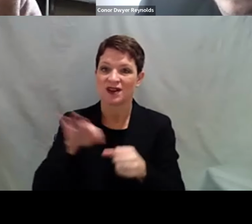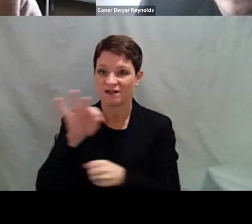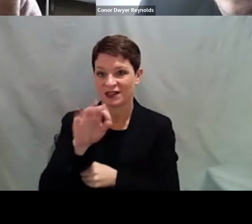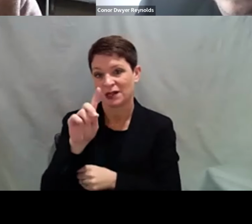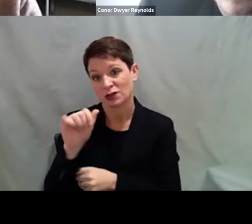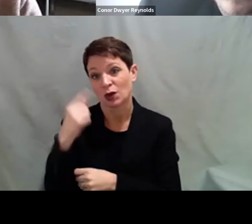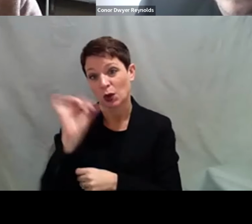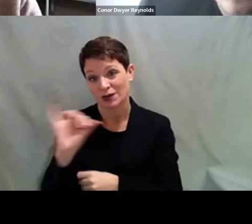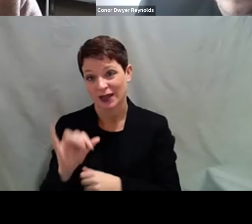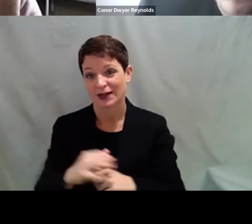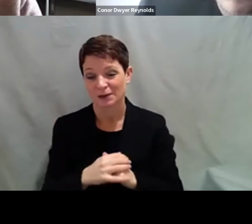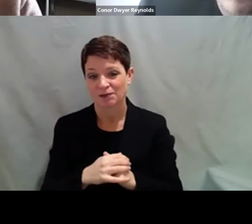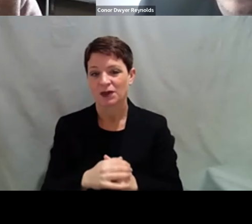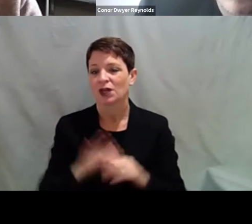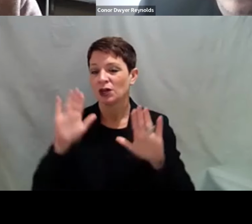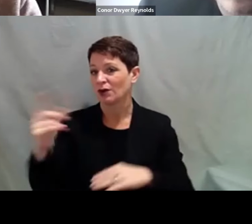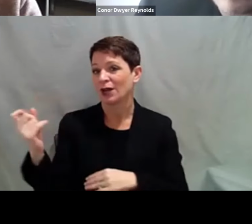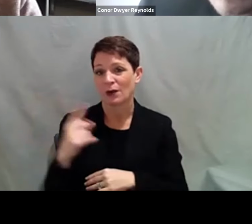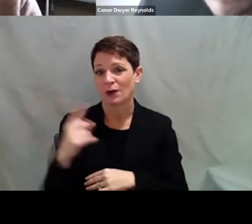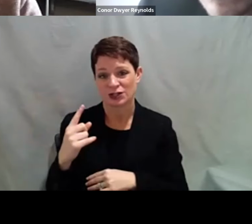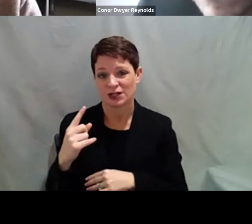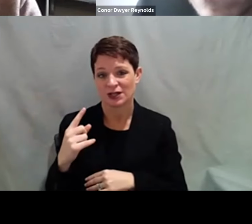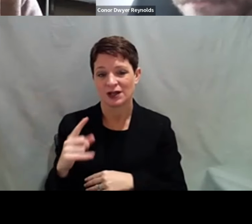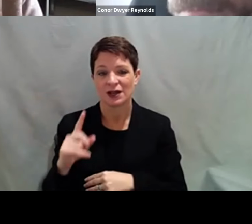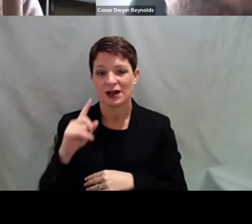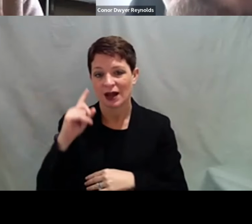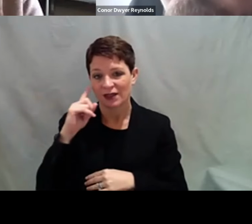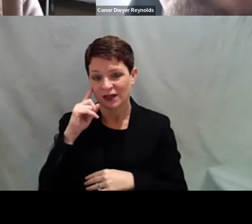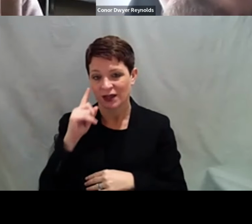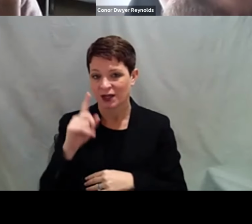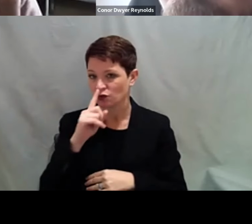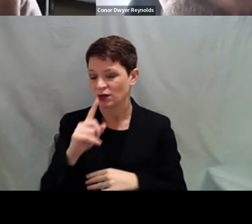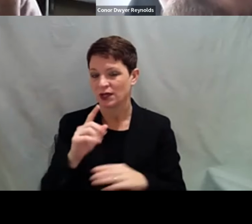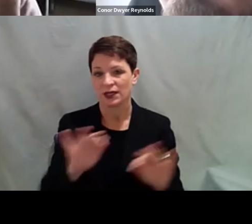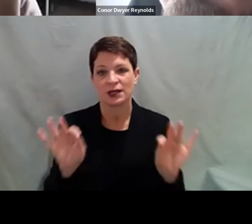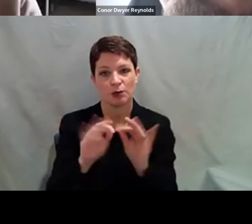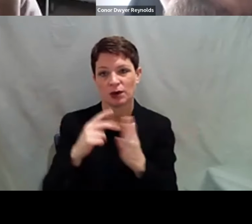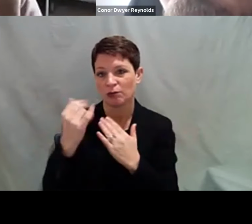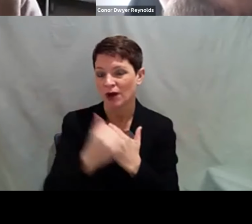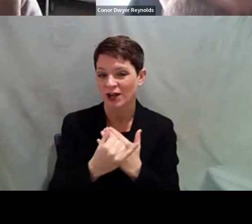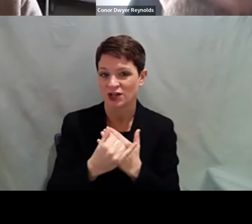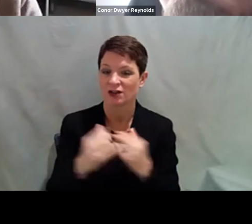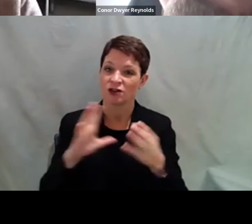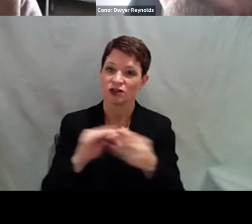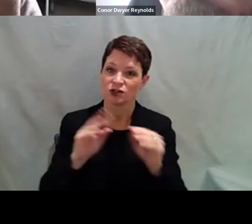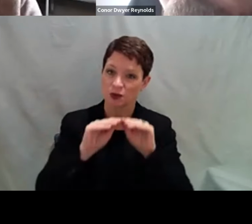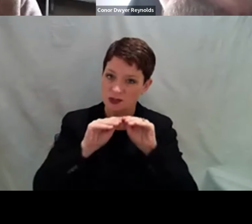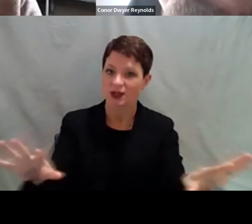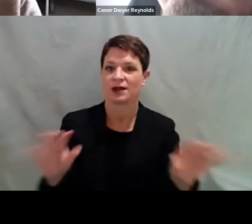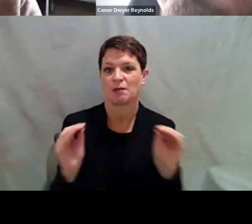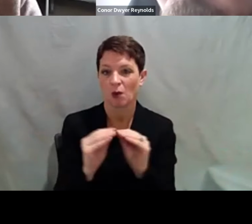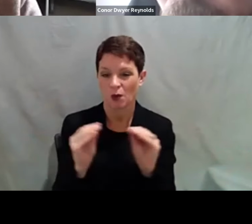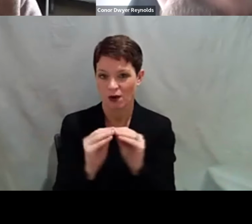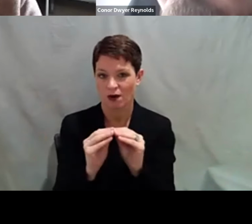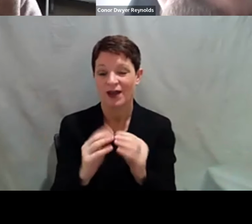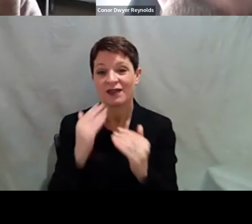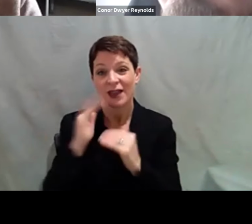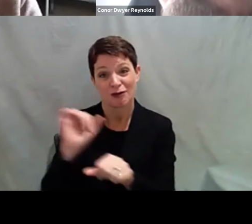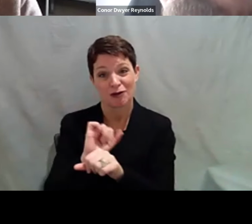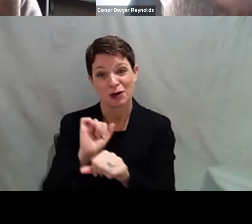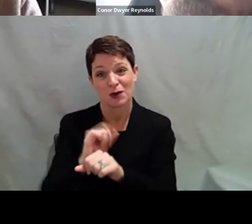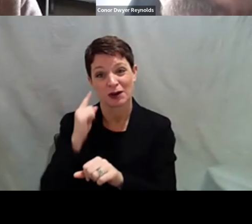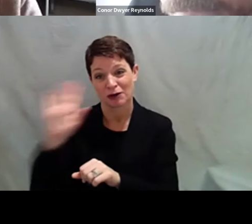looks like. So great question. I think it's a really valuable project to get those narratives out there more. And thank you for your work and